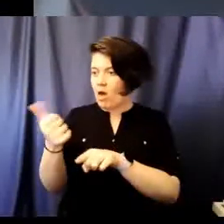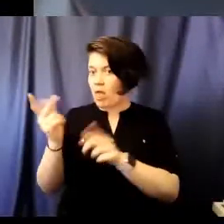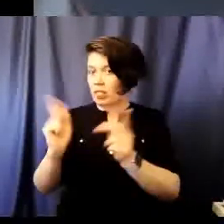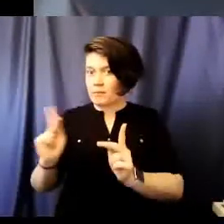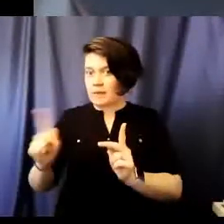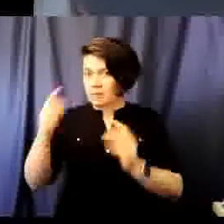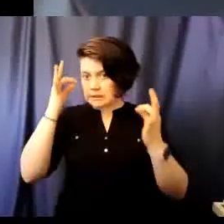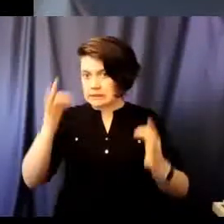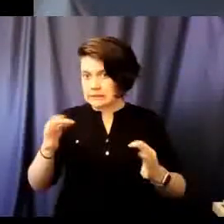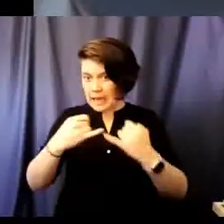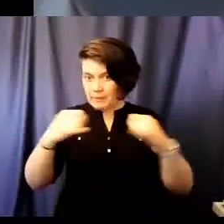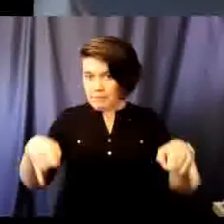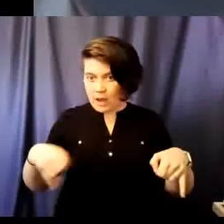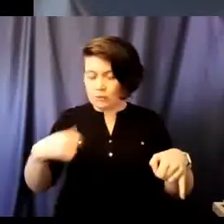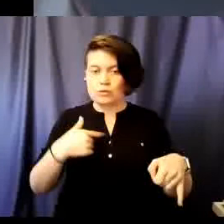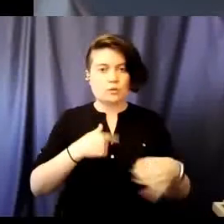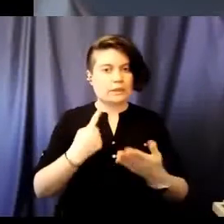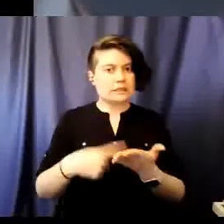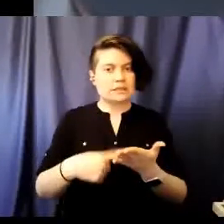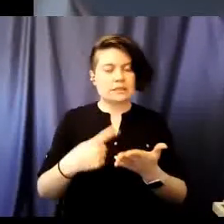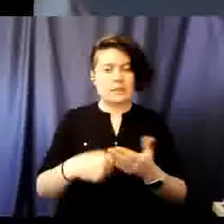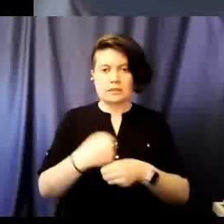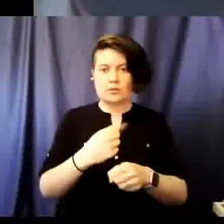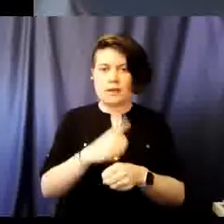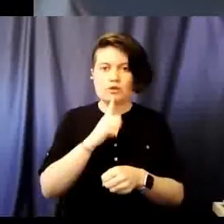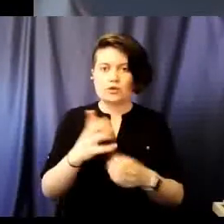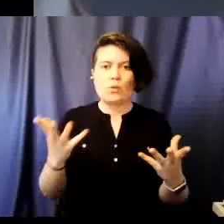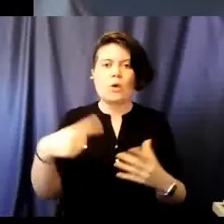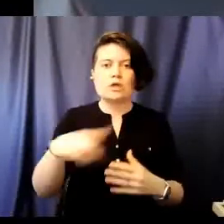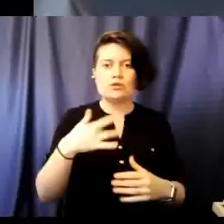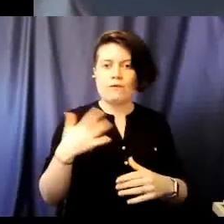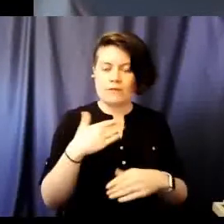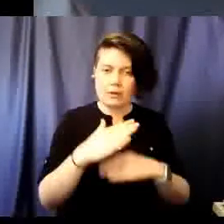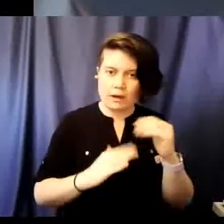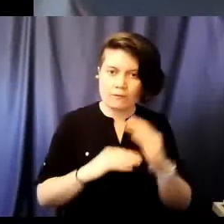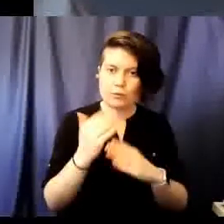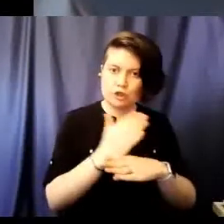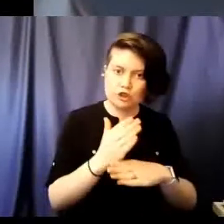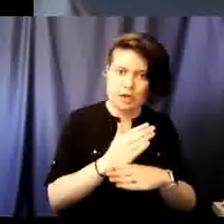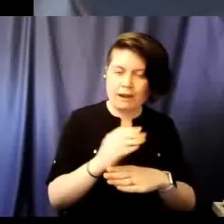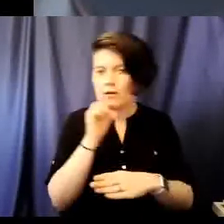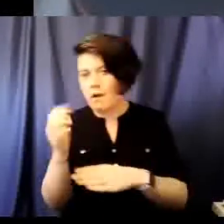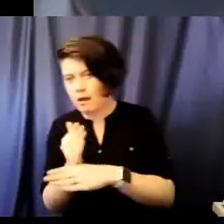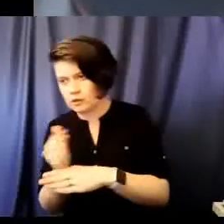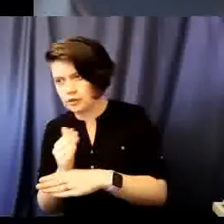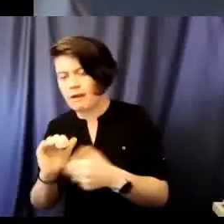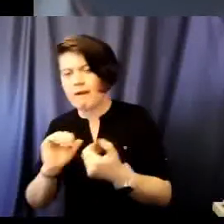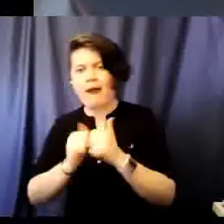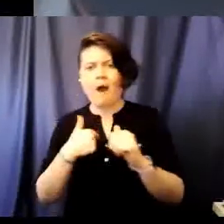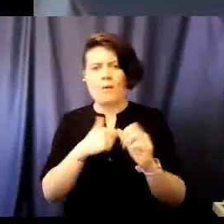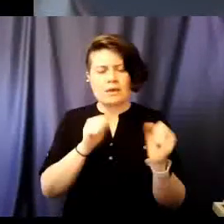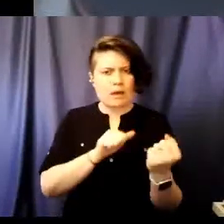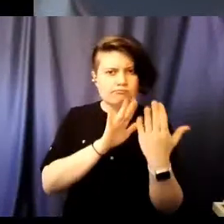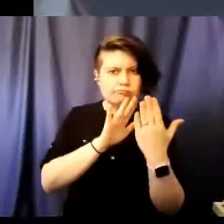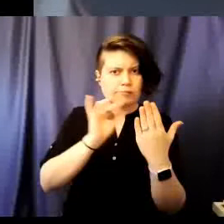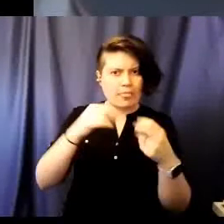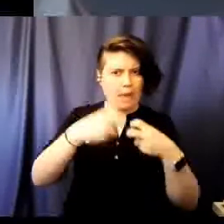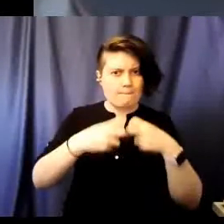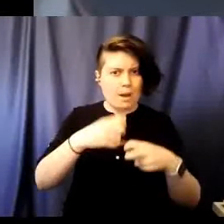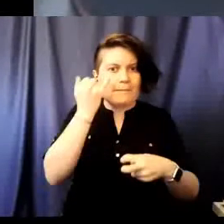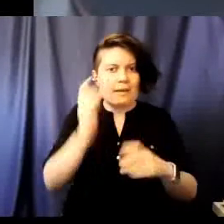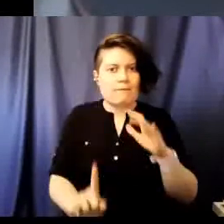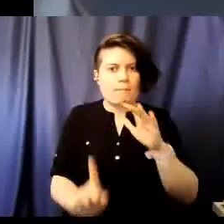having discussions about what everyone feels comfortable sharing and not sharing, and how to approach these things when they come up.